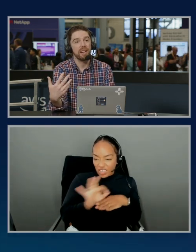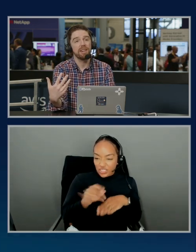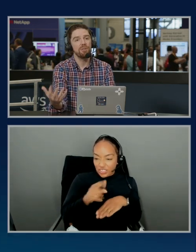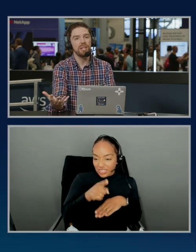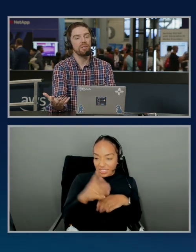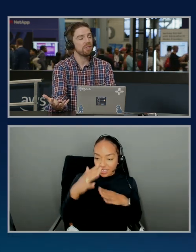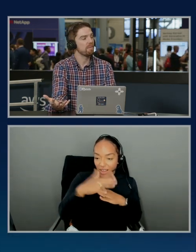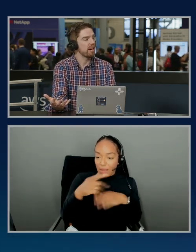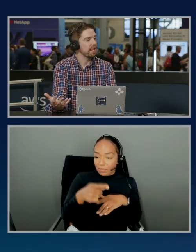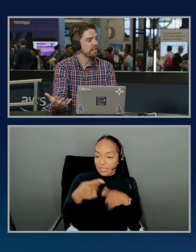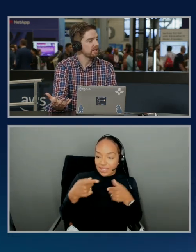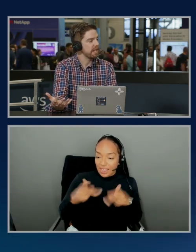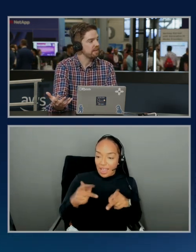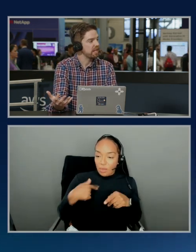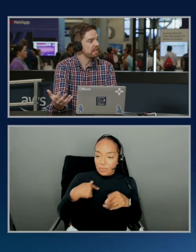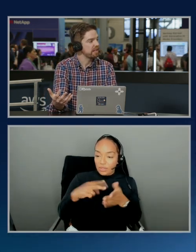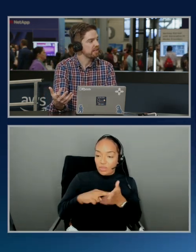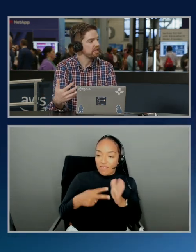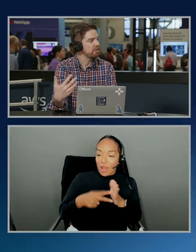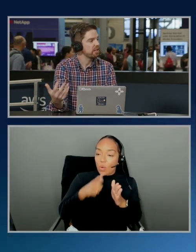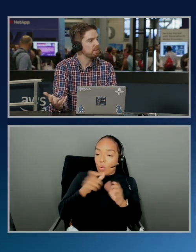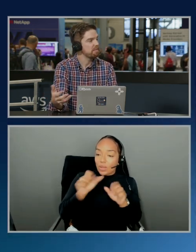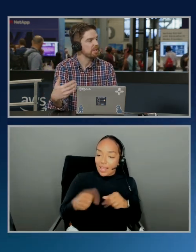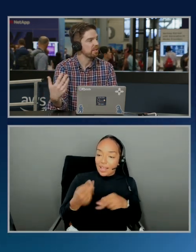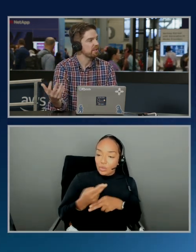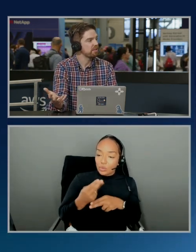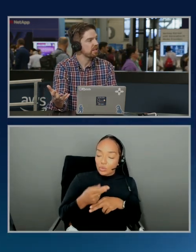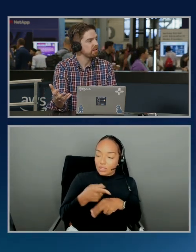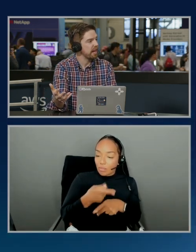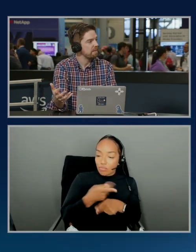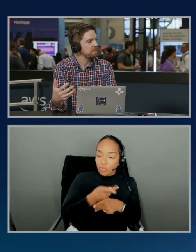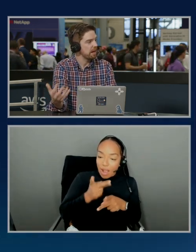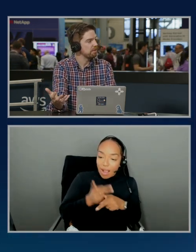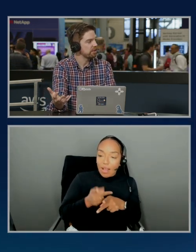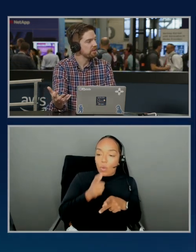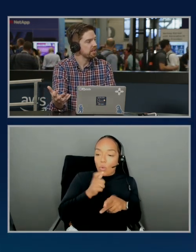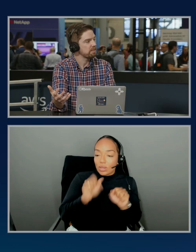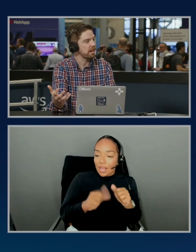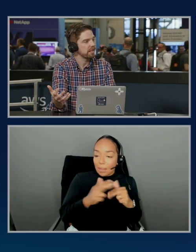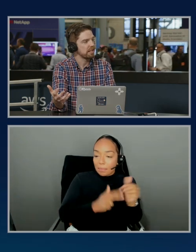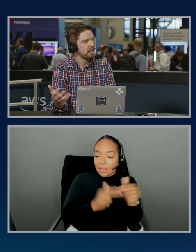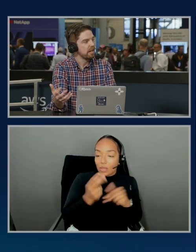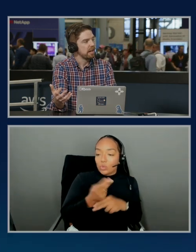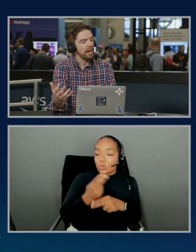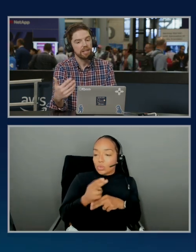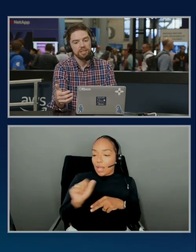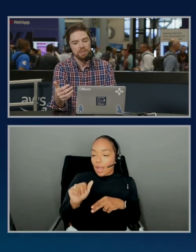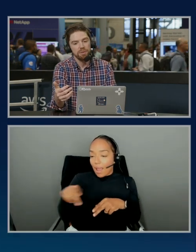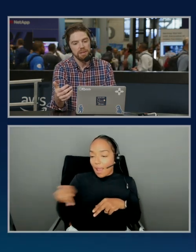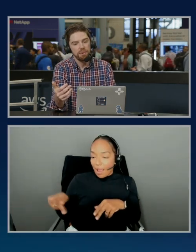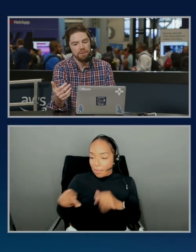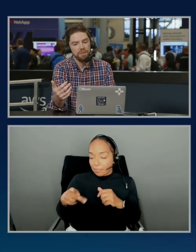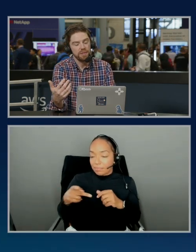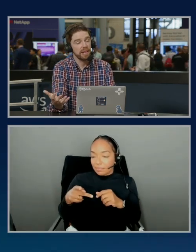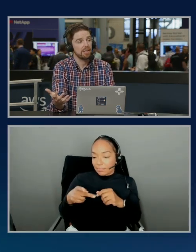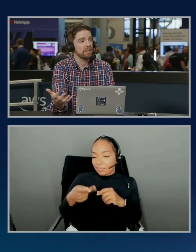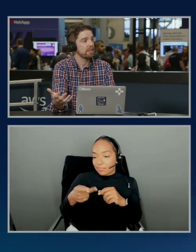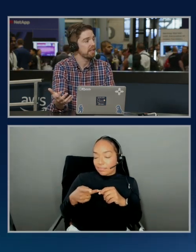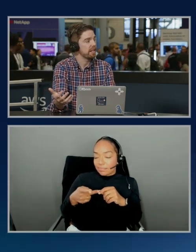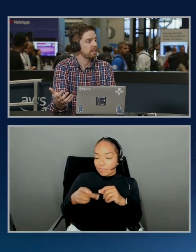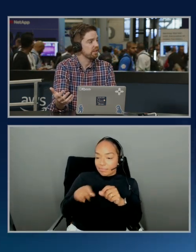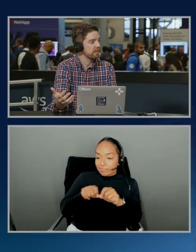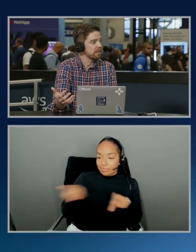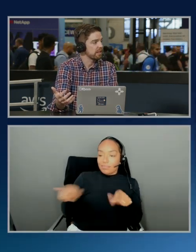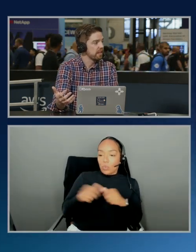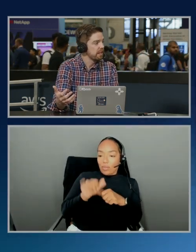to define who can use the product as an admin, who can be a builder, who can use apps published with this product. I can also pre-approve connectors